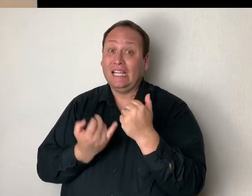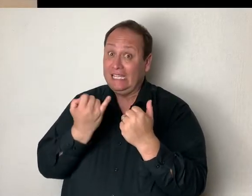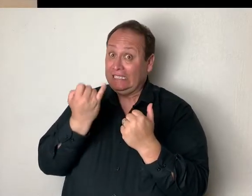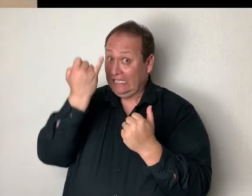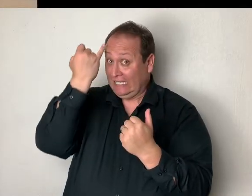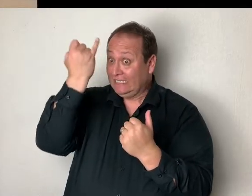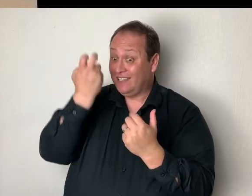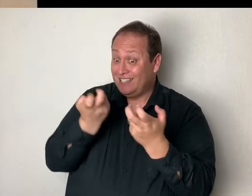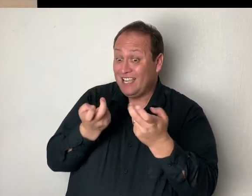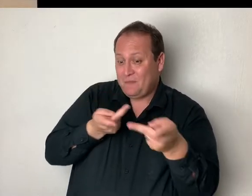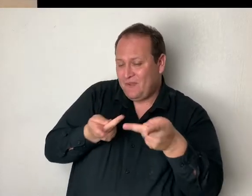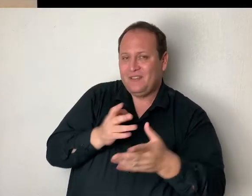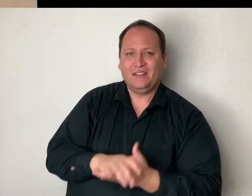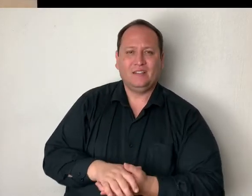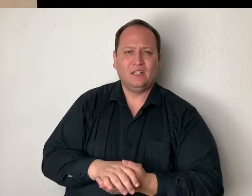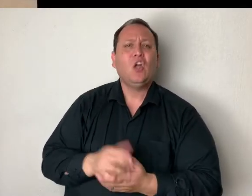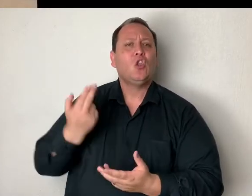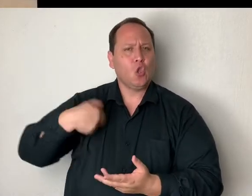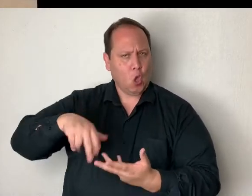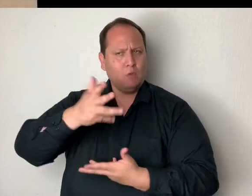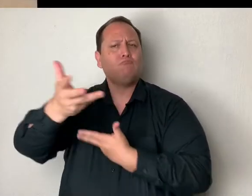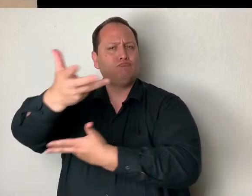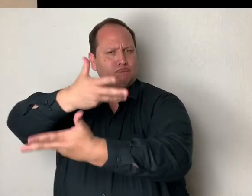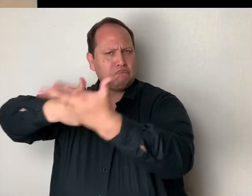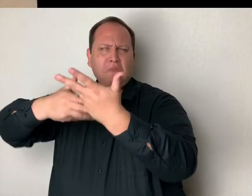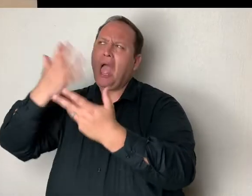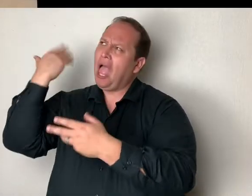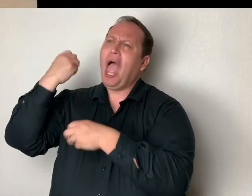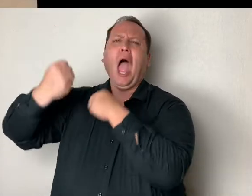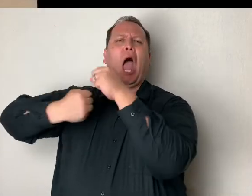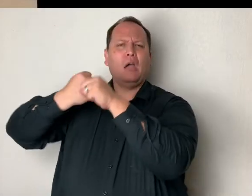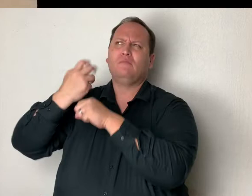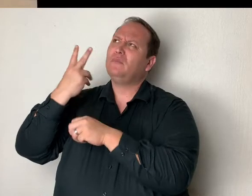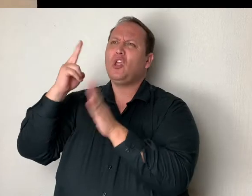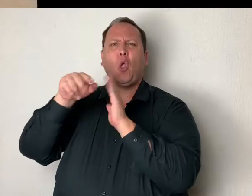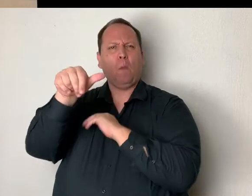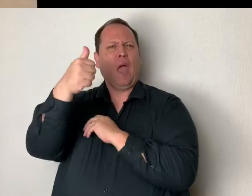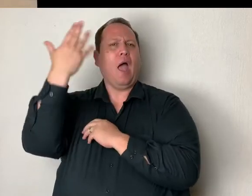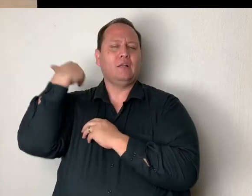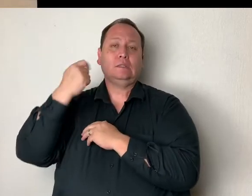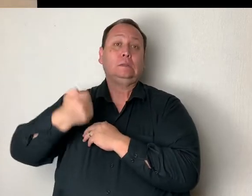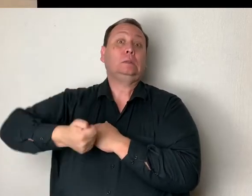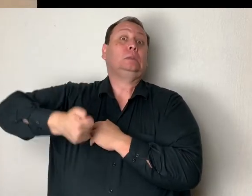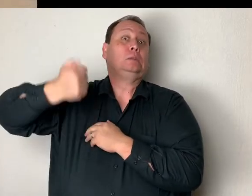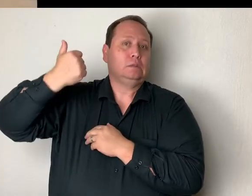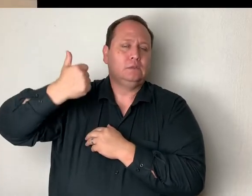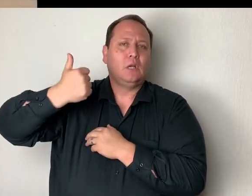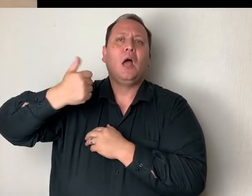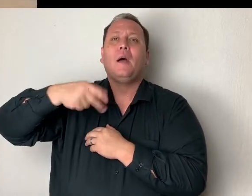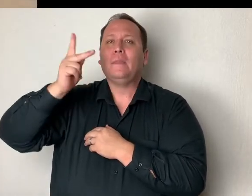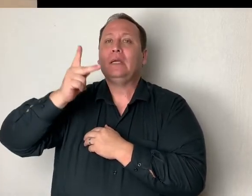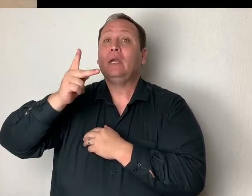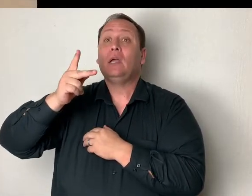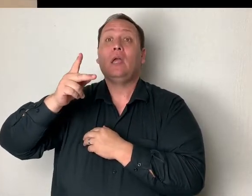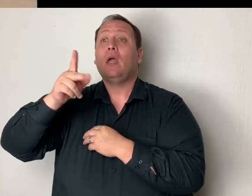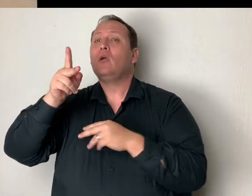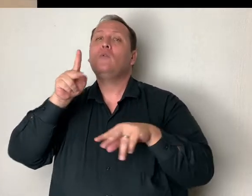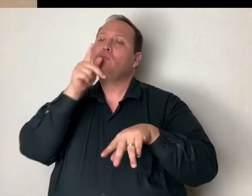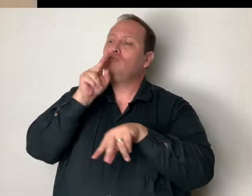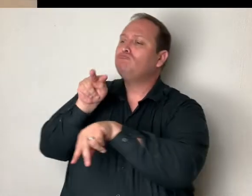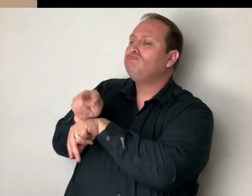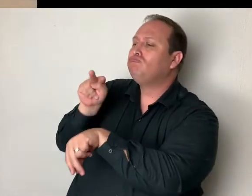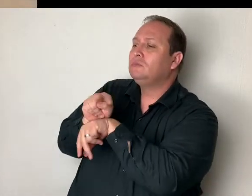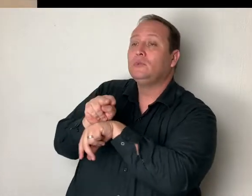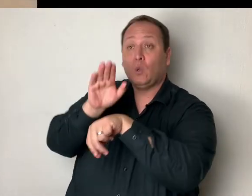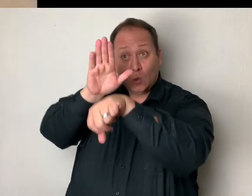an interaction several years ago, 2011, where we did convince Homeland Security to take one of their